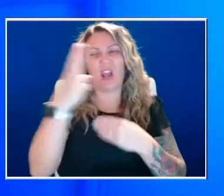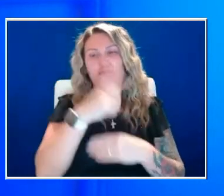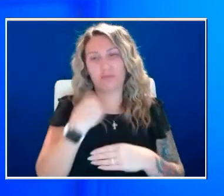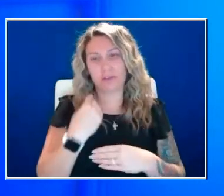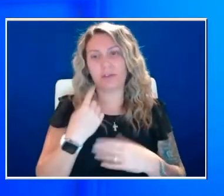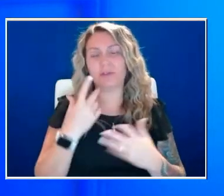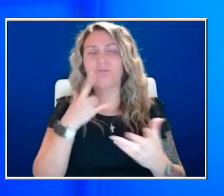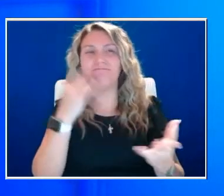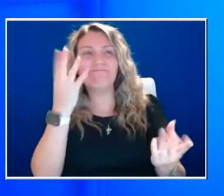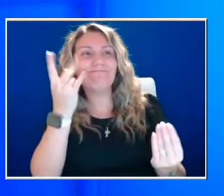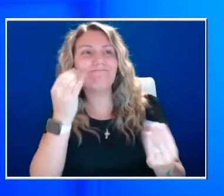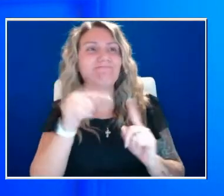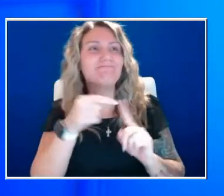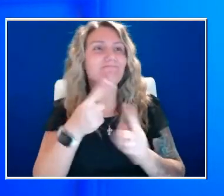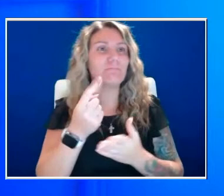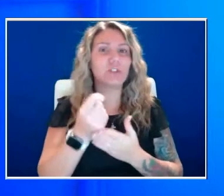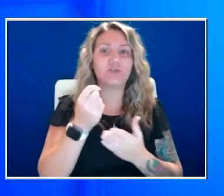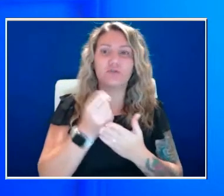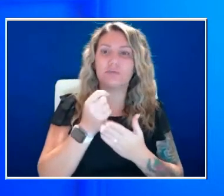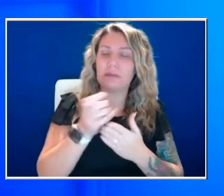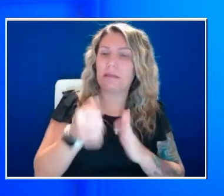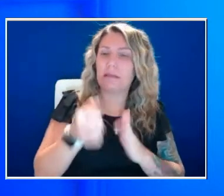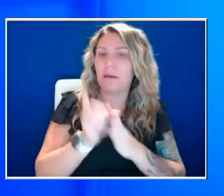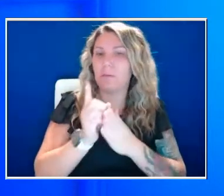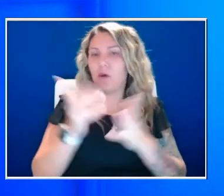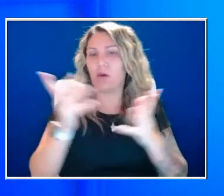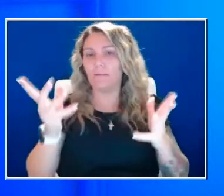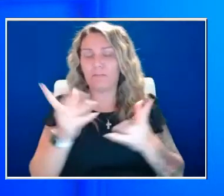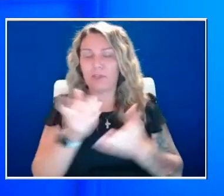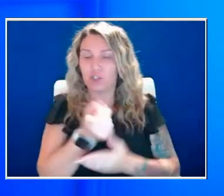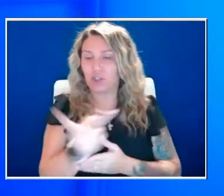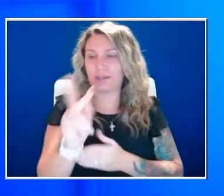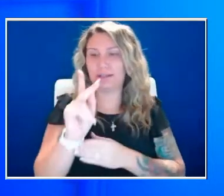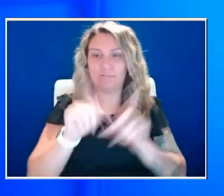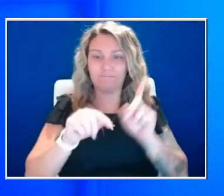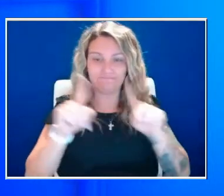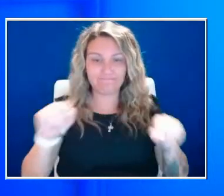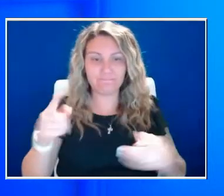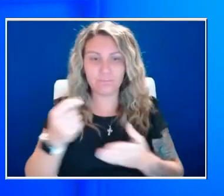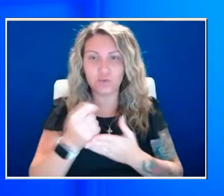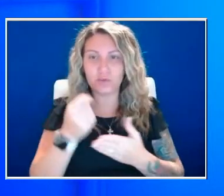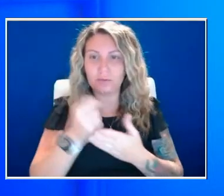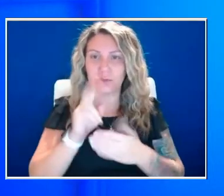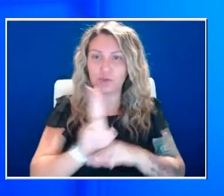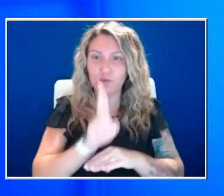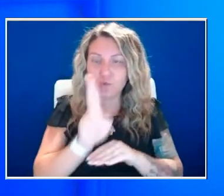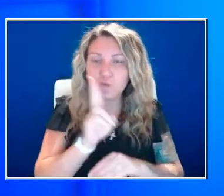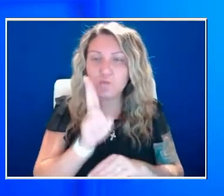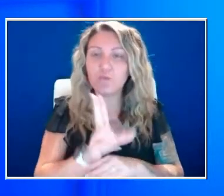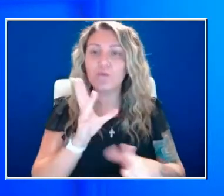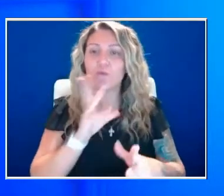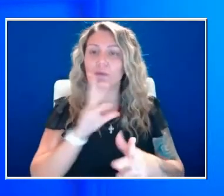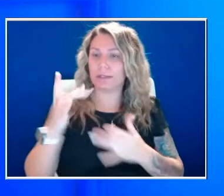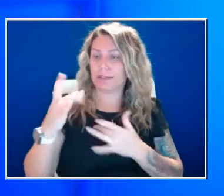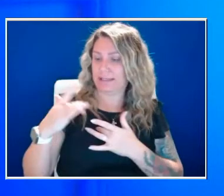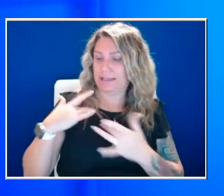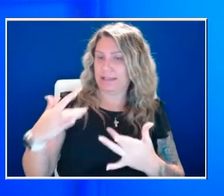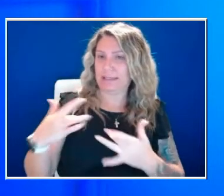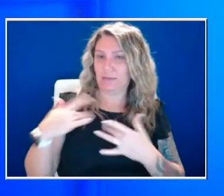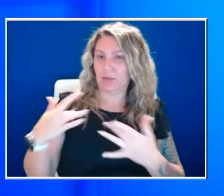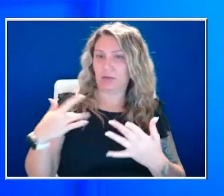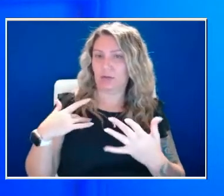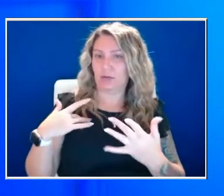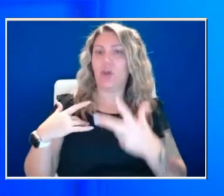about treatment at that point. There are several different treatments that we can use. Typically, the treatments, though, boil down to 3